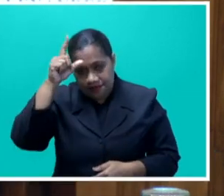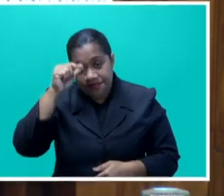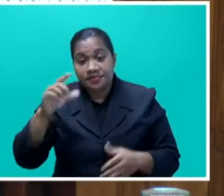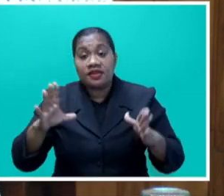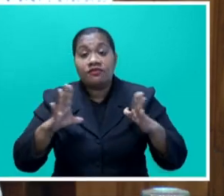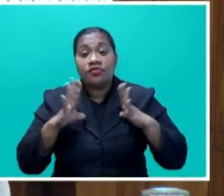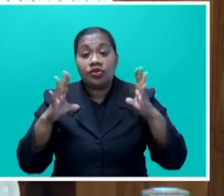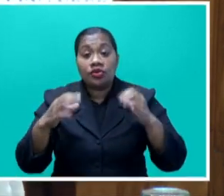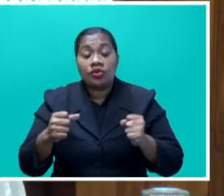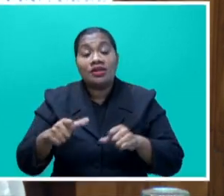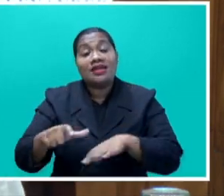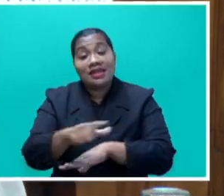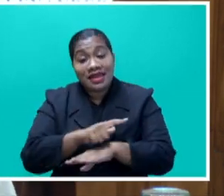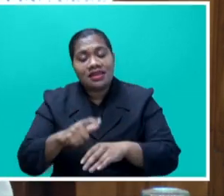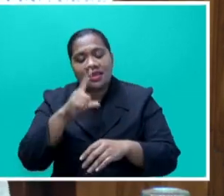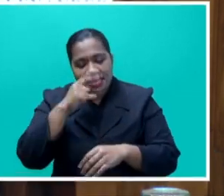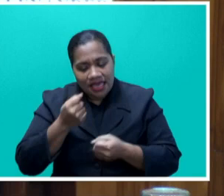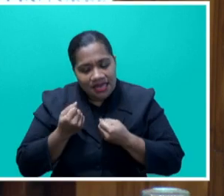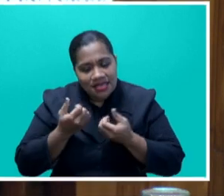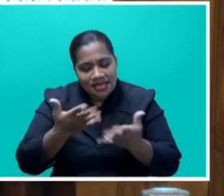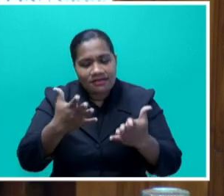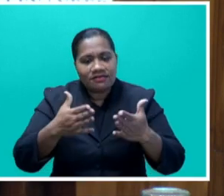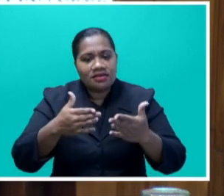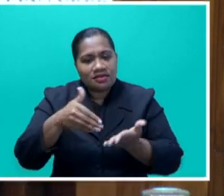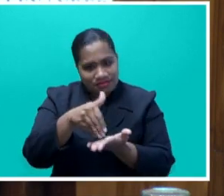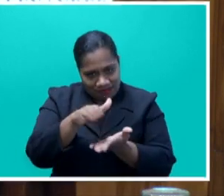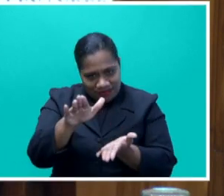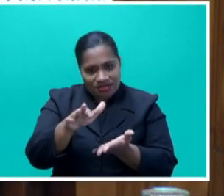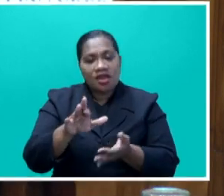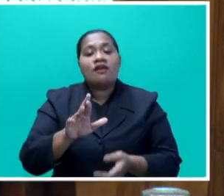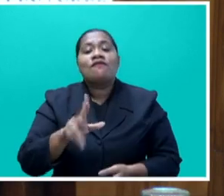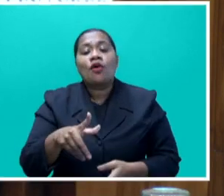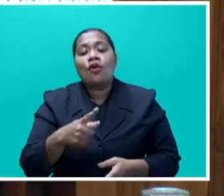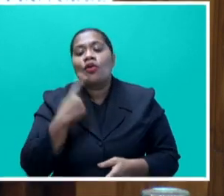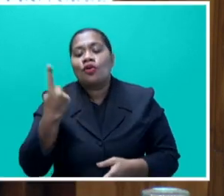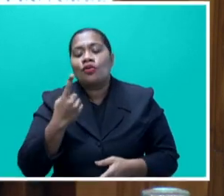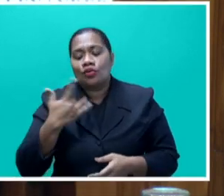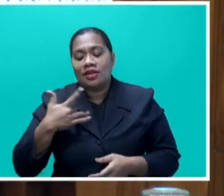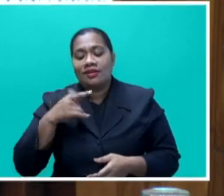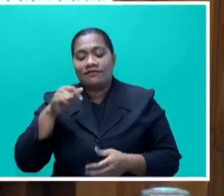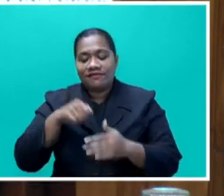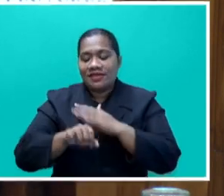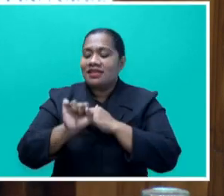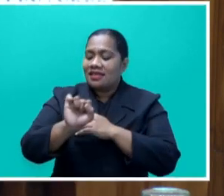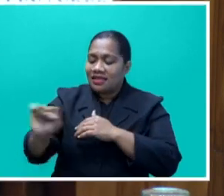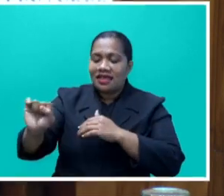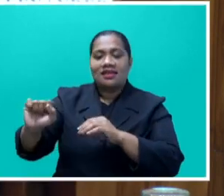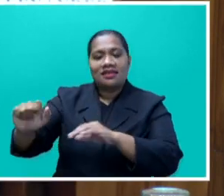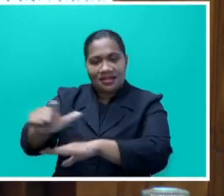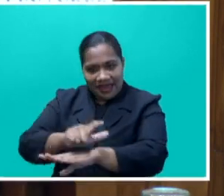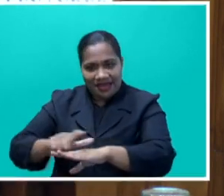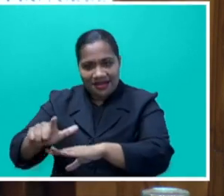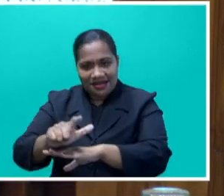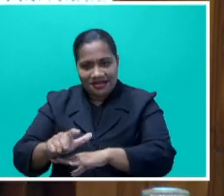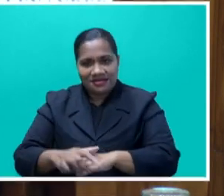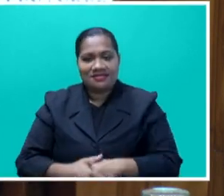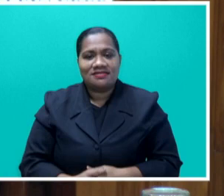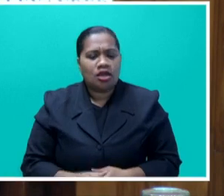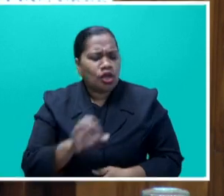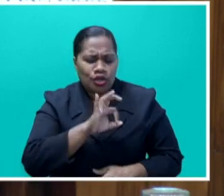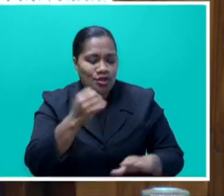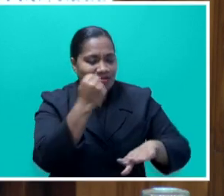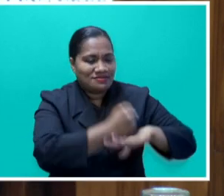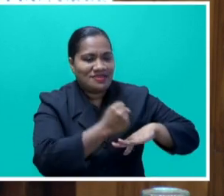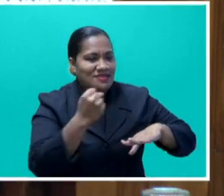who can give consent for informal settlers occupying their land for these utilities, not the